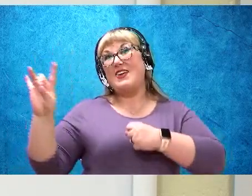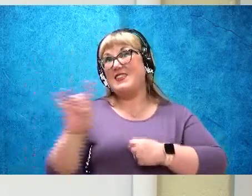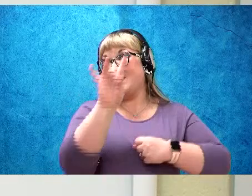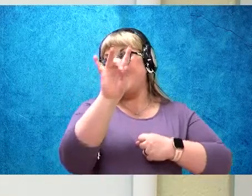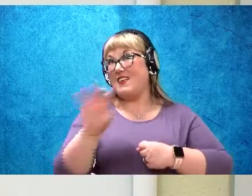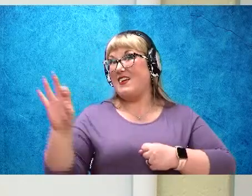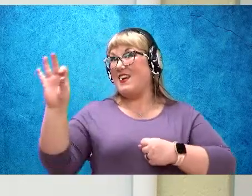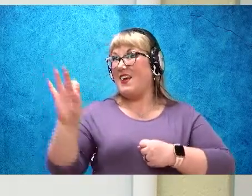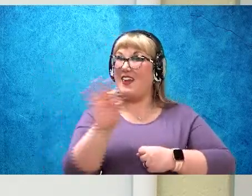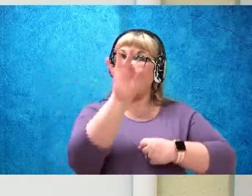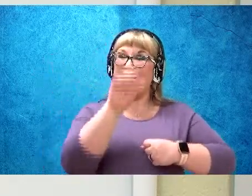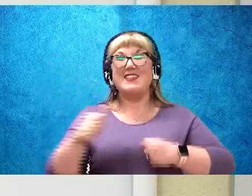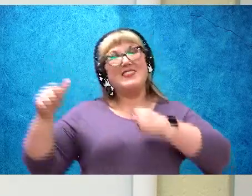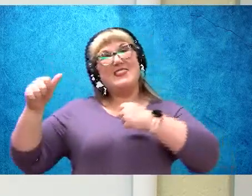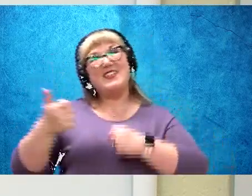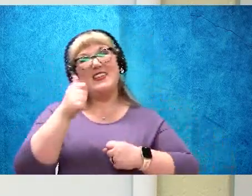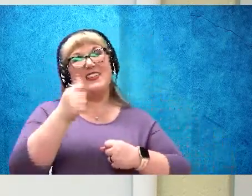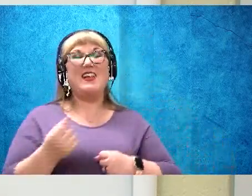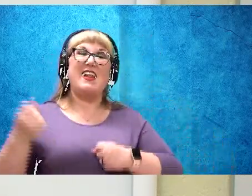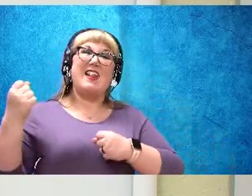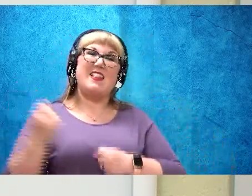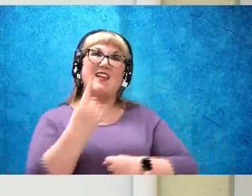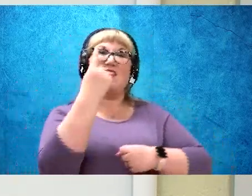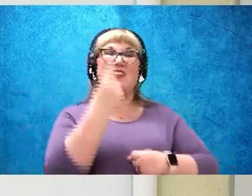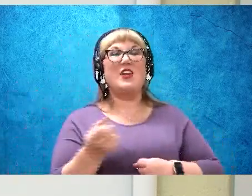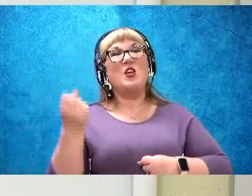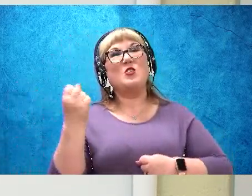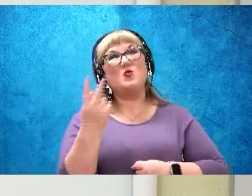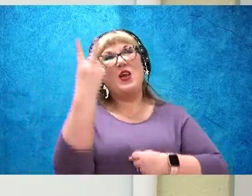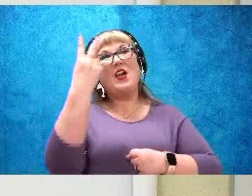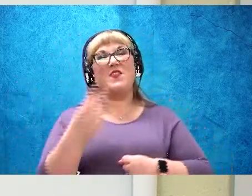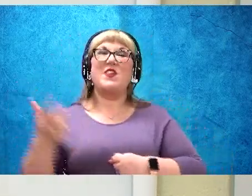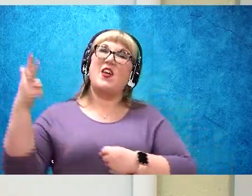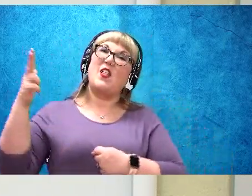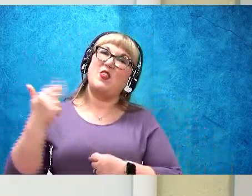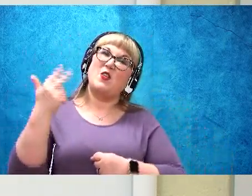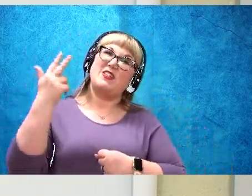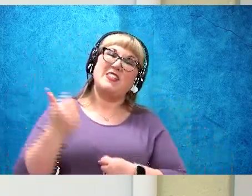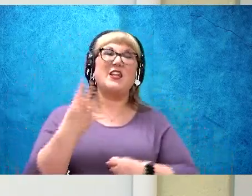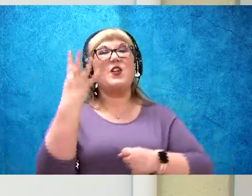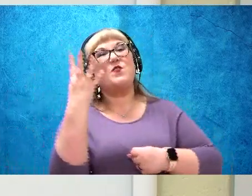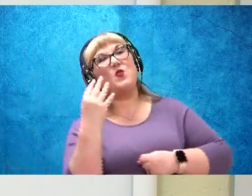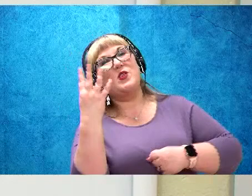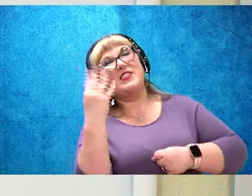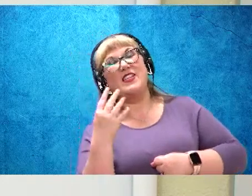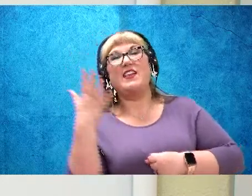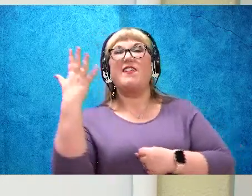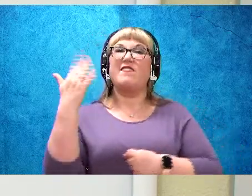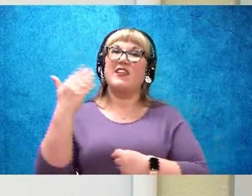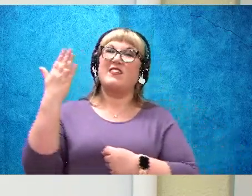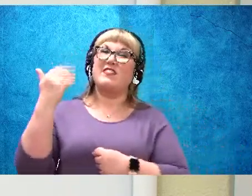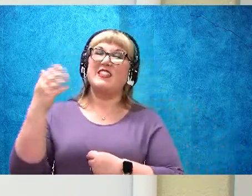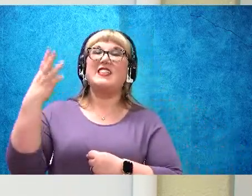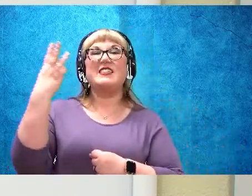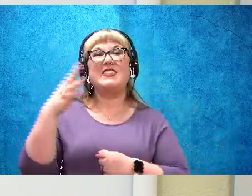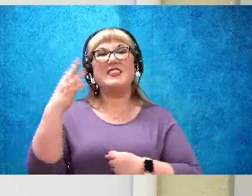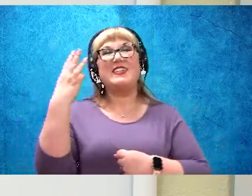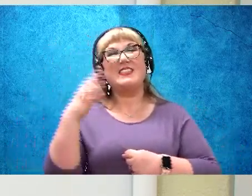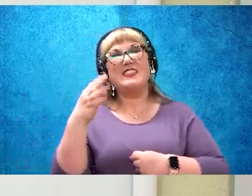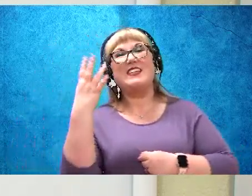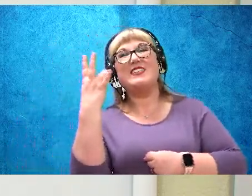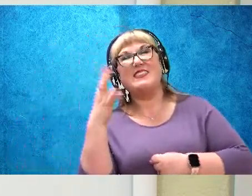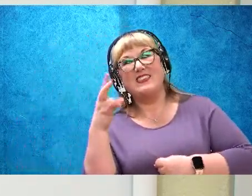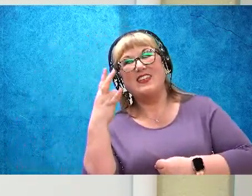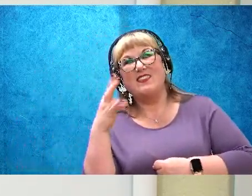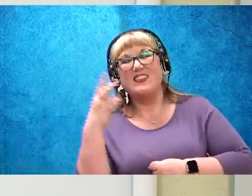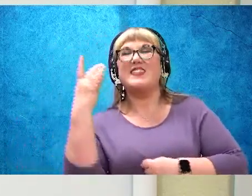8, 9, 10, 11, 12, 13, 14, 15,